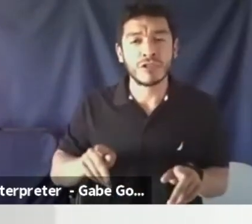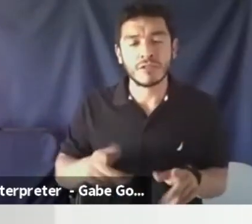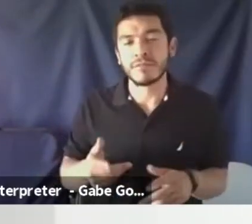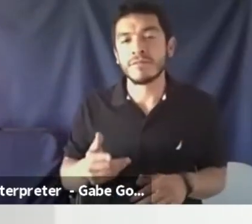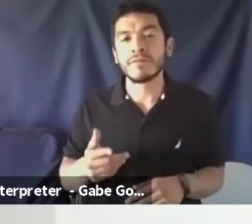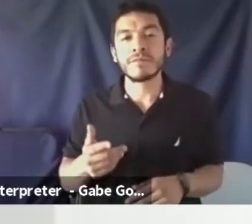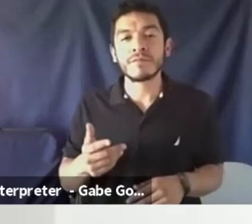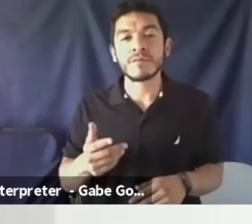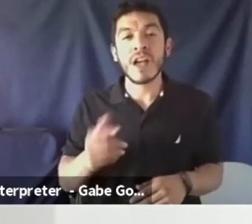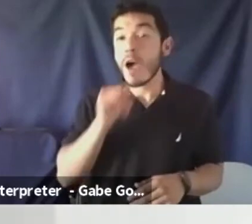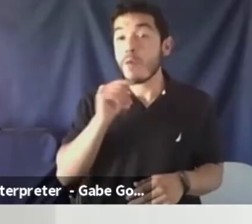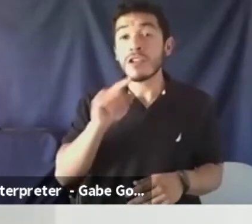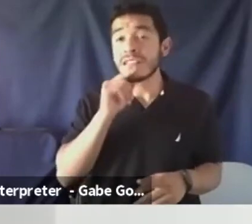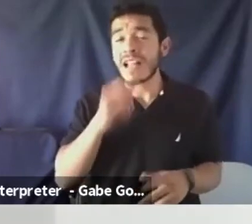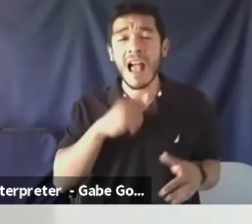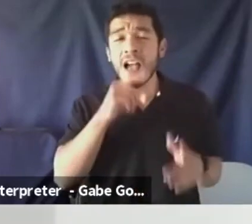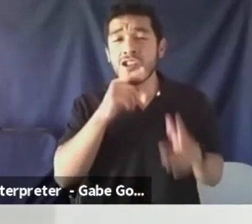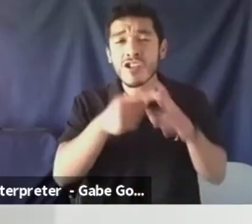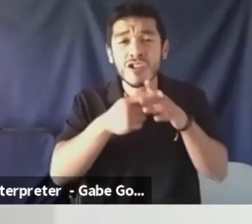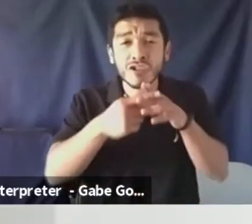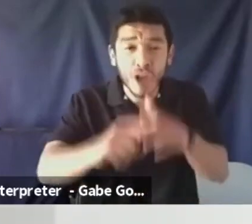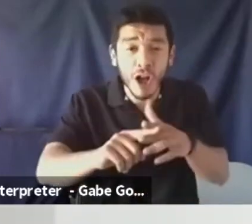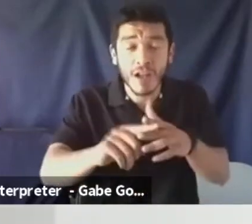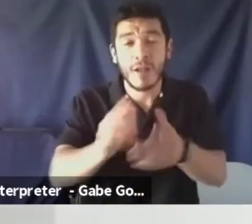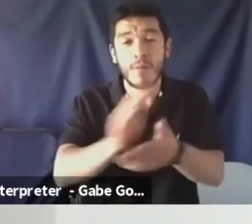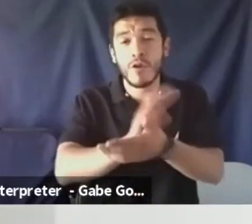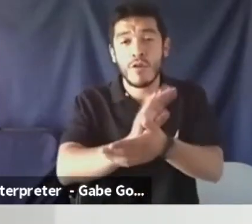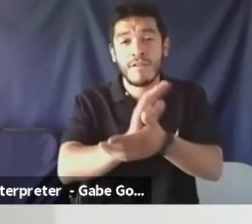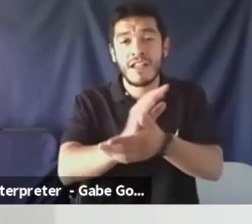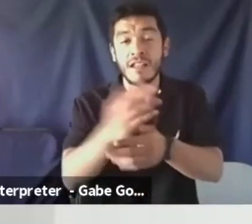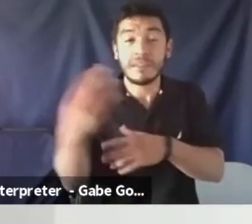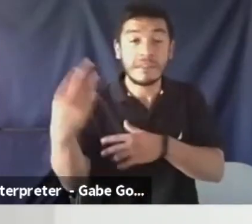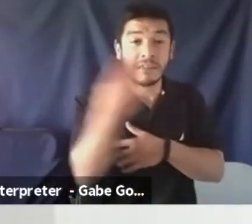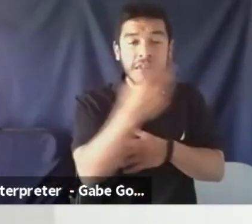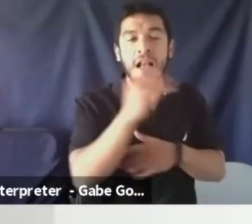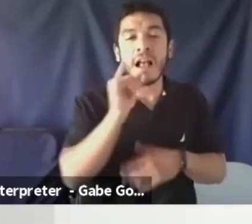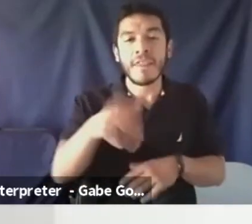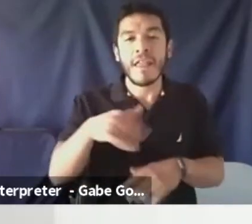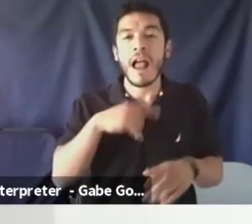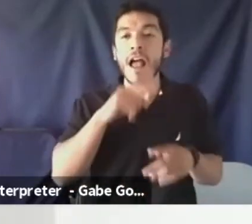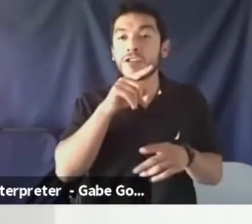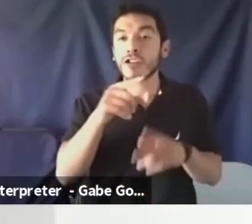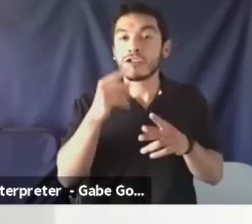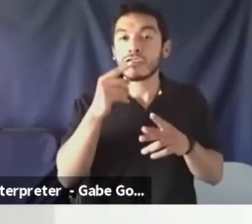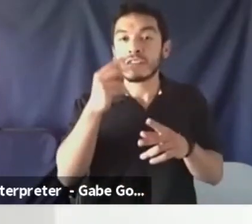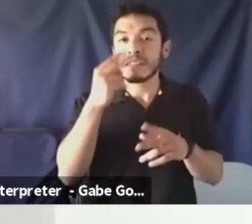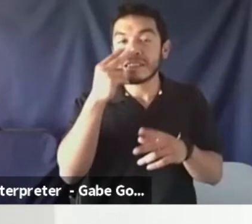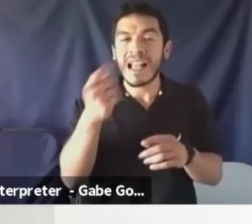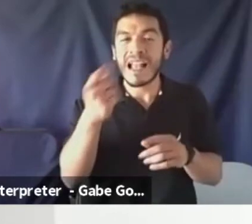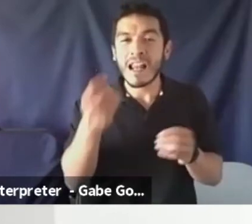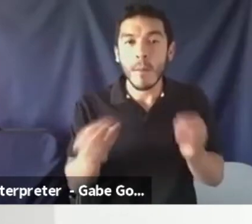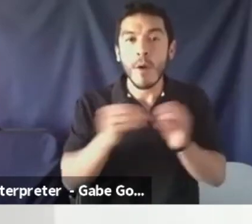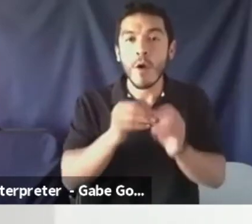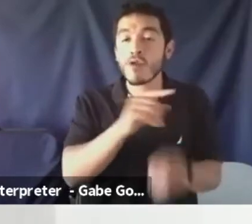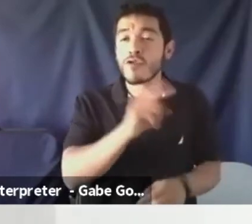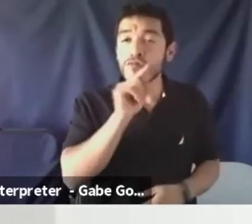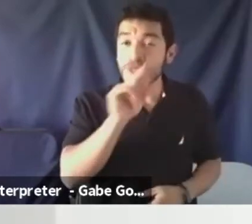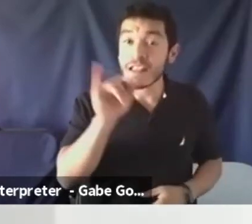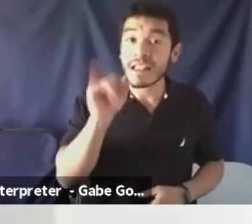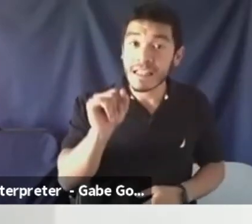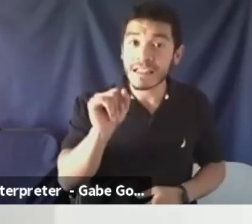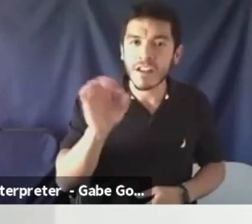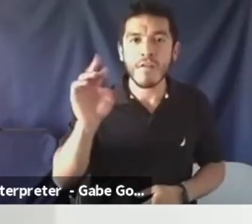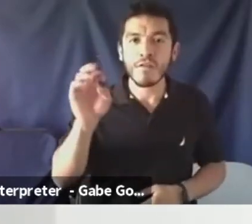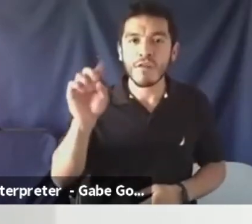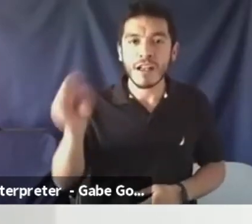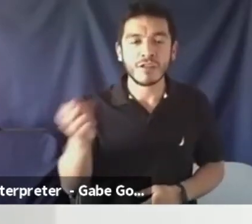actually began filming that I started to see a little bit more that she really is Fred's